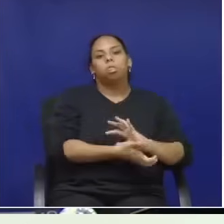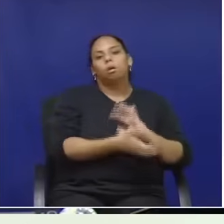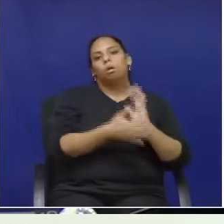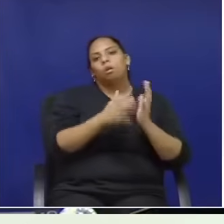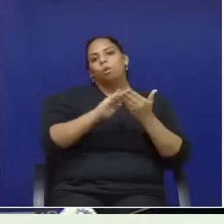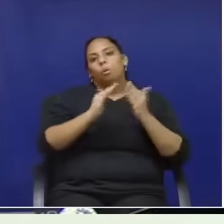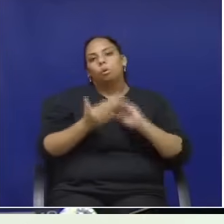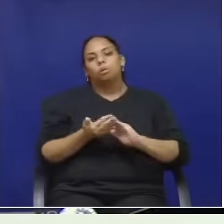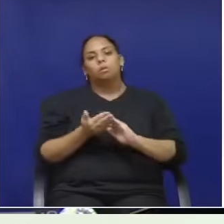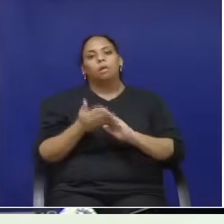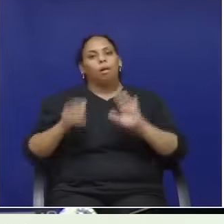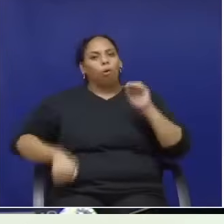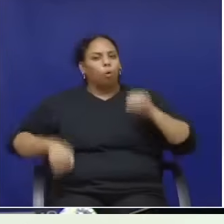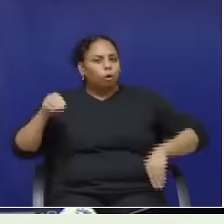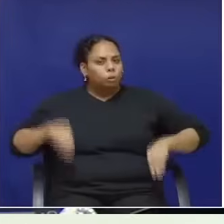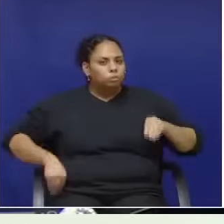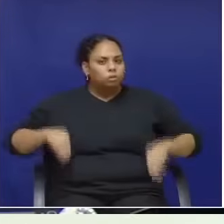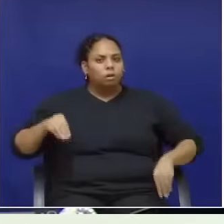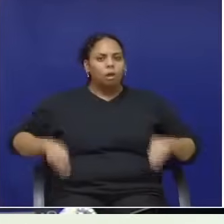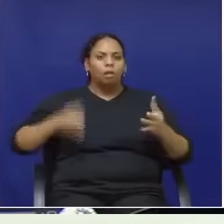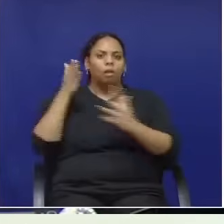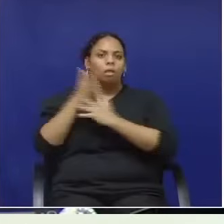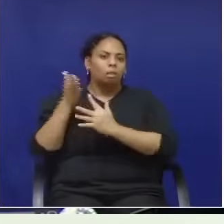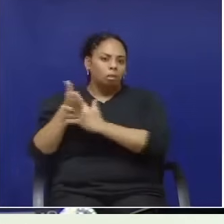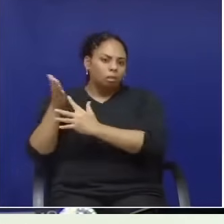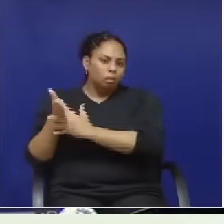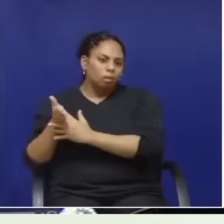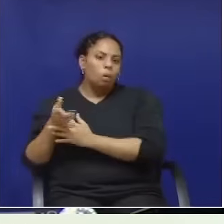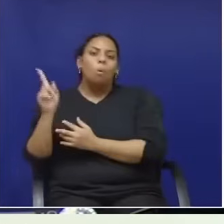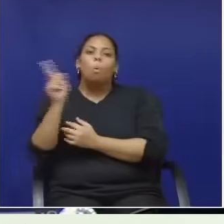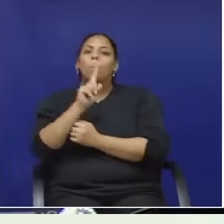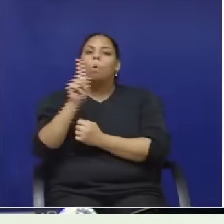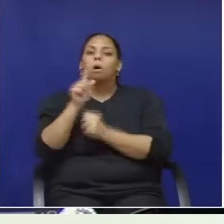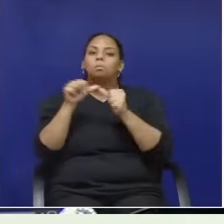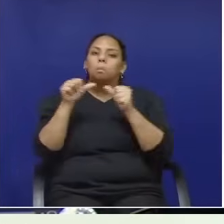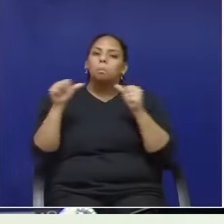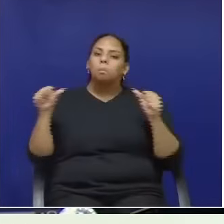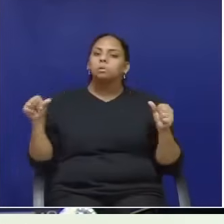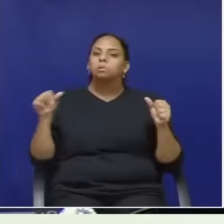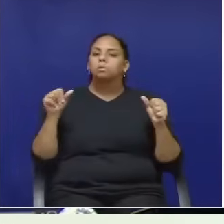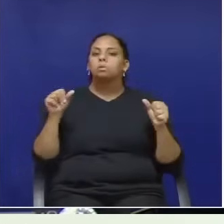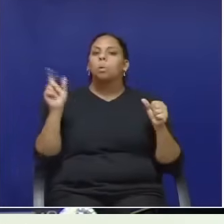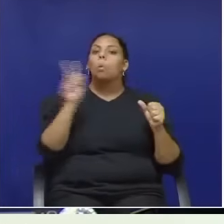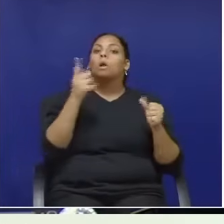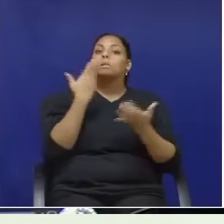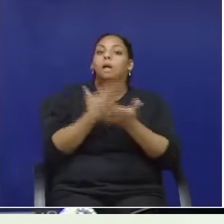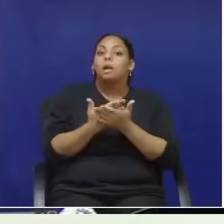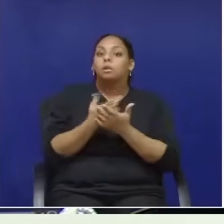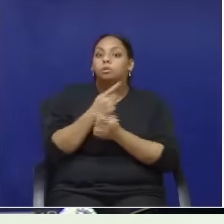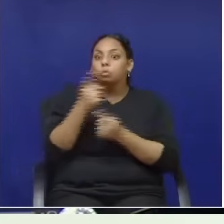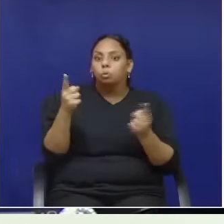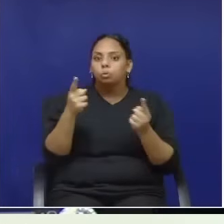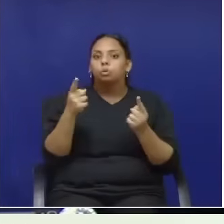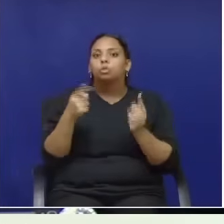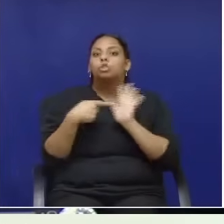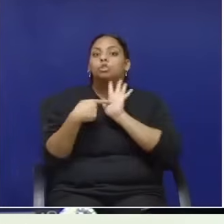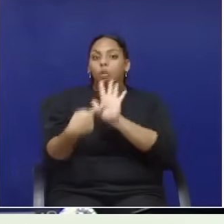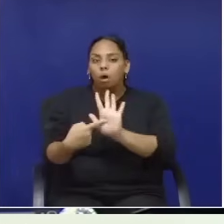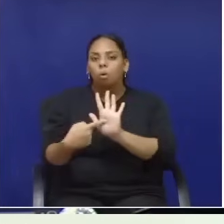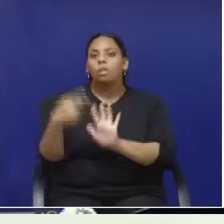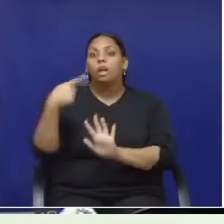recruitment, corruption, and intimidation, what measures are being taken to identify the